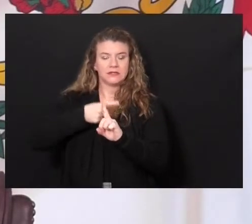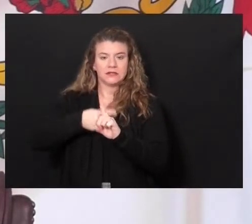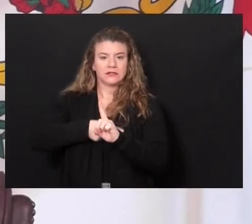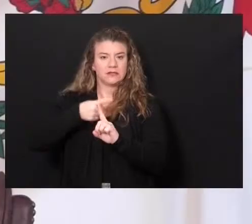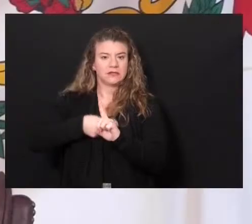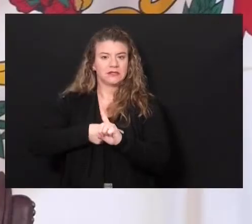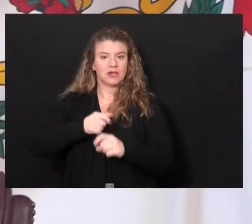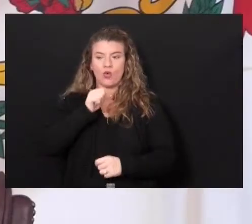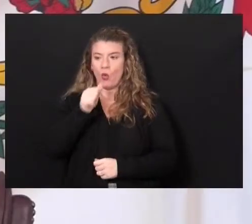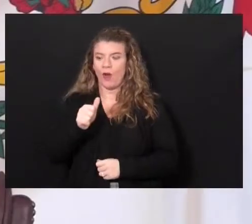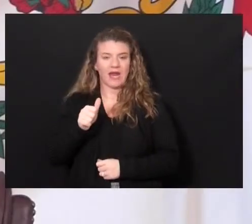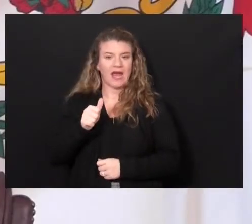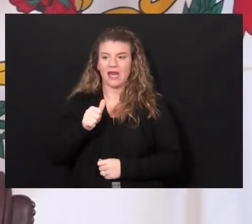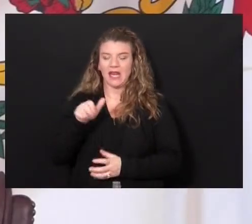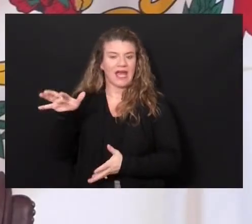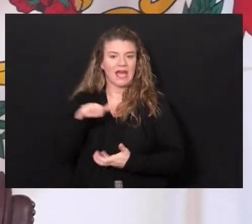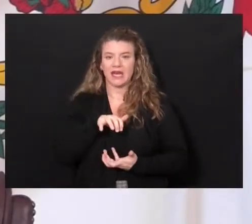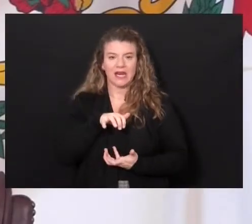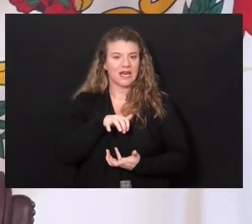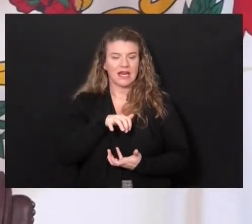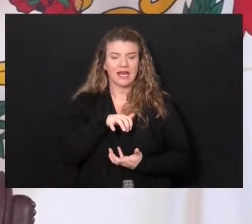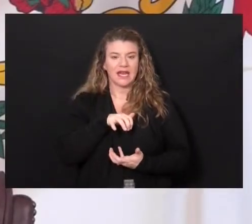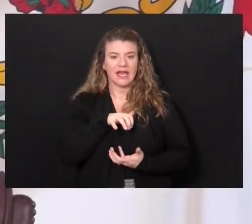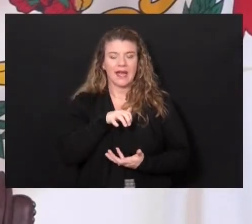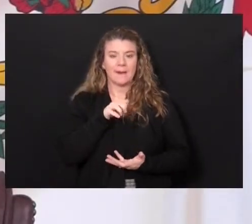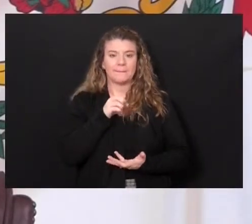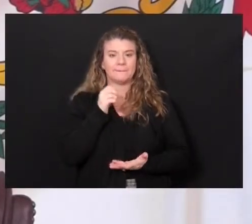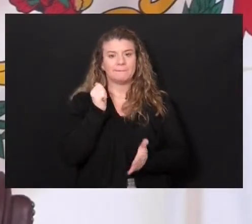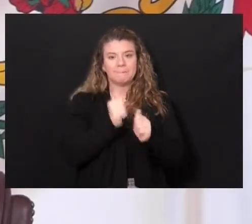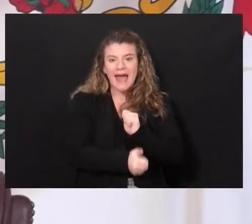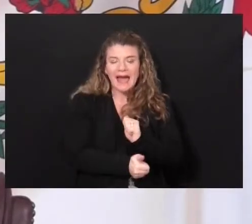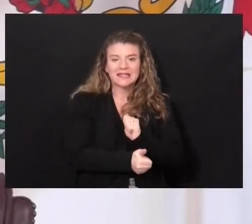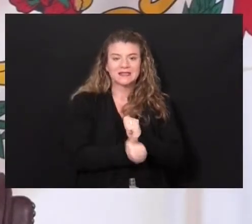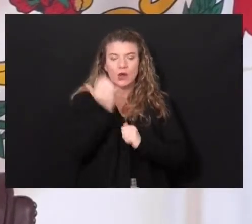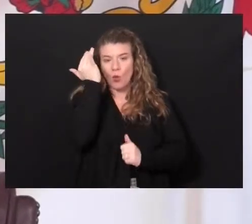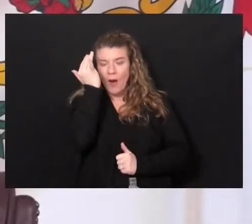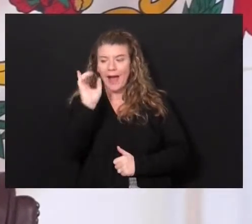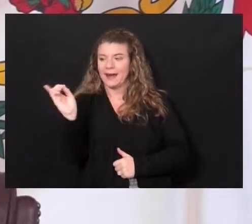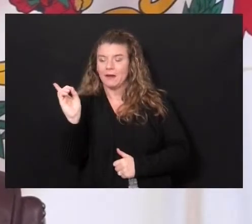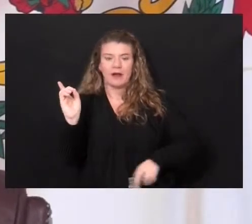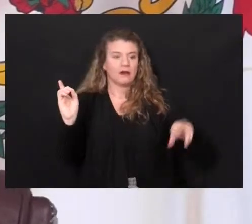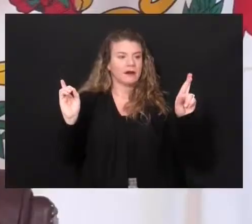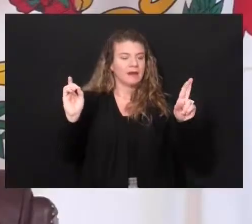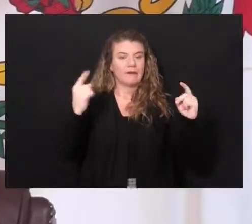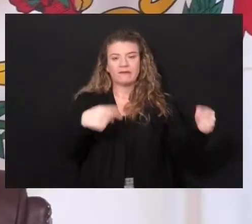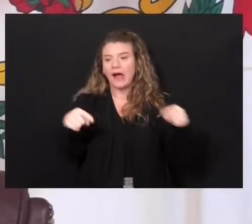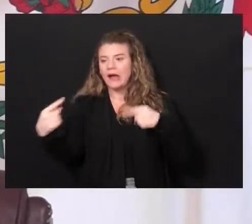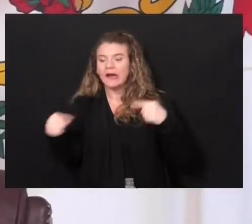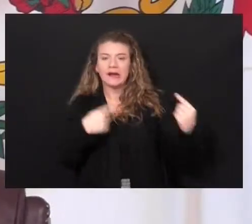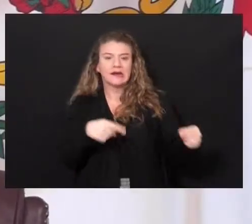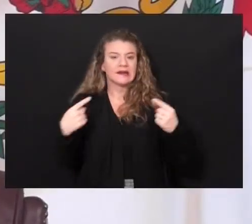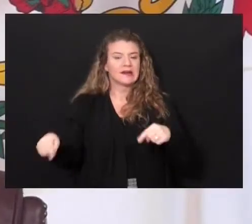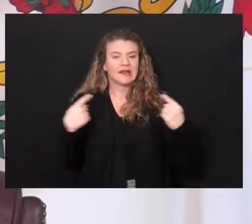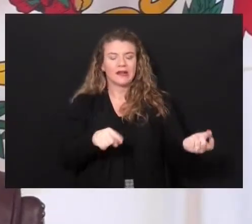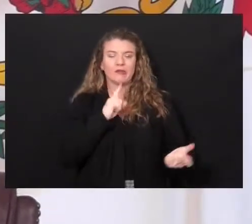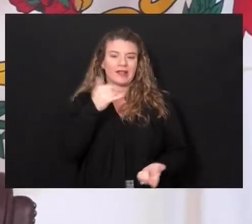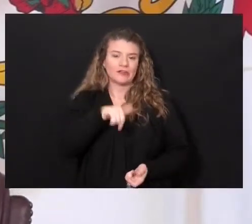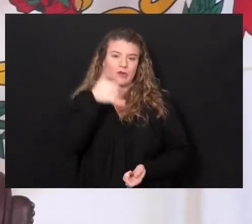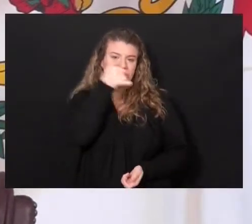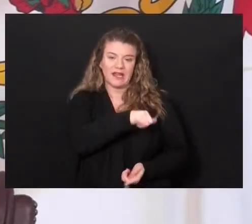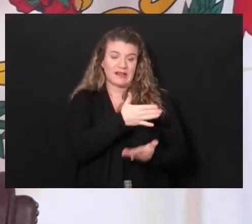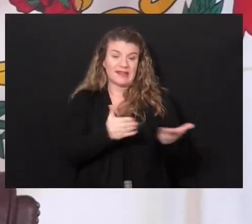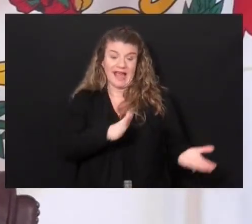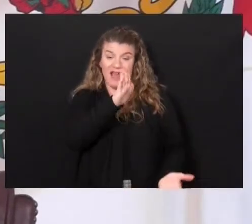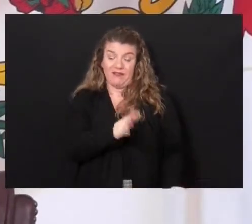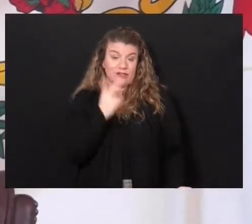that we didn't get the stimulus package passed because the Democrats and Republicans were in a food fight in Washington. It was the most ridiculous thing I've